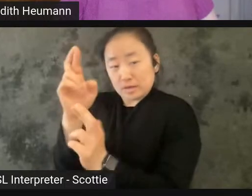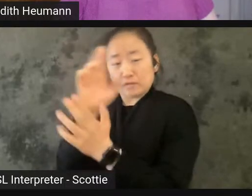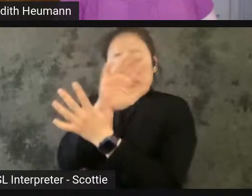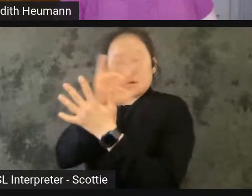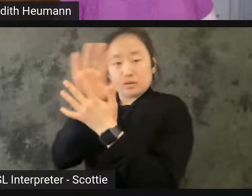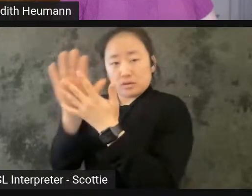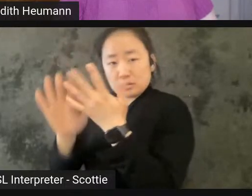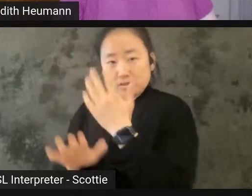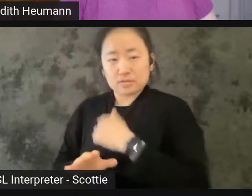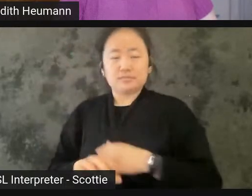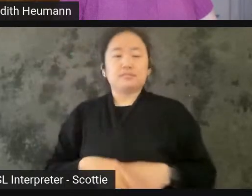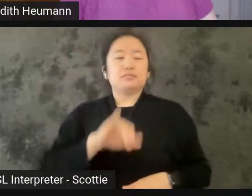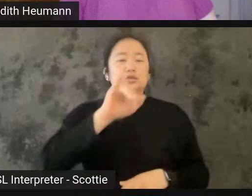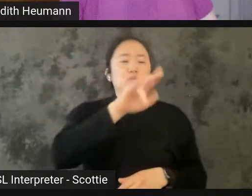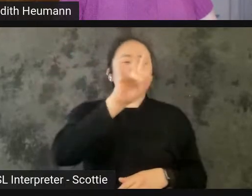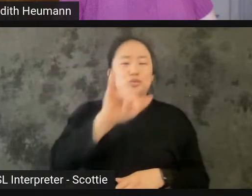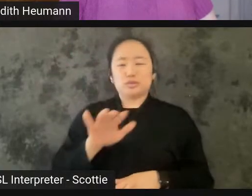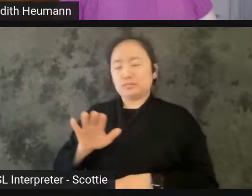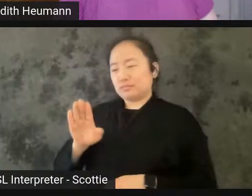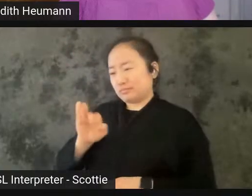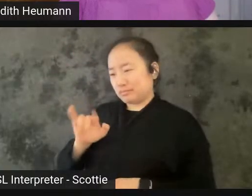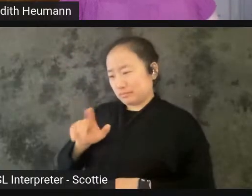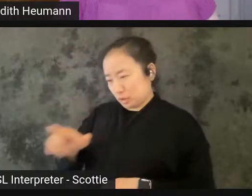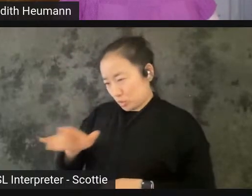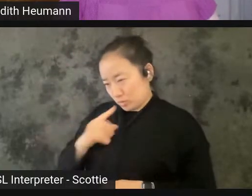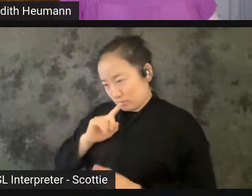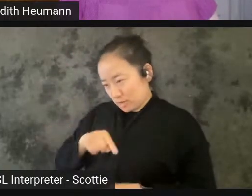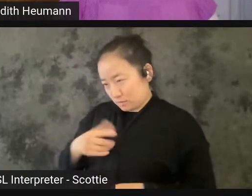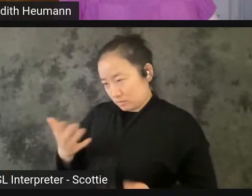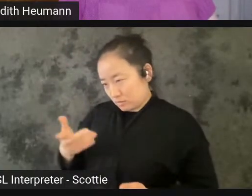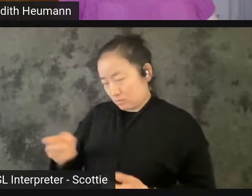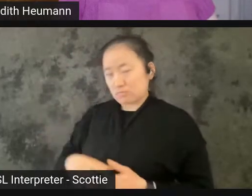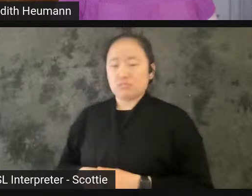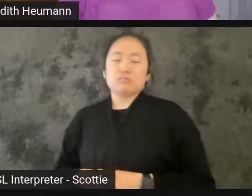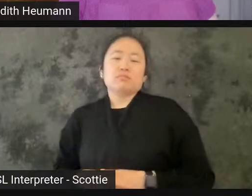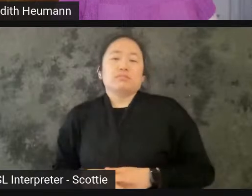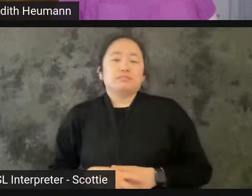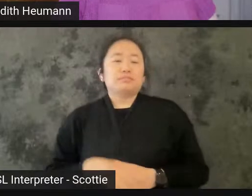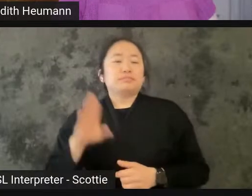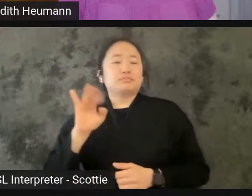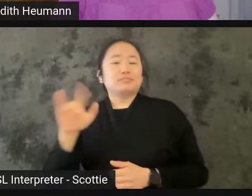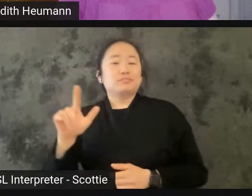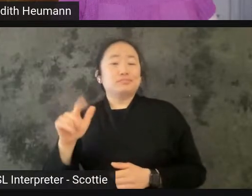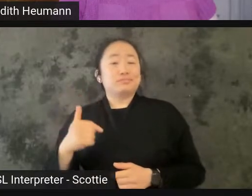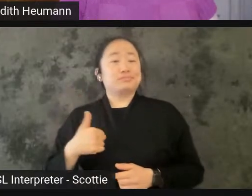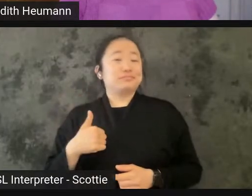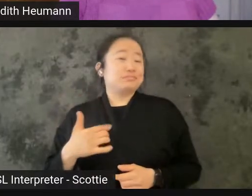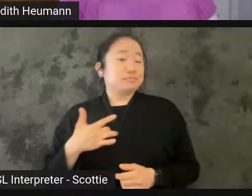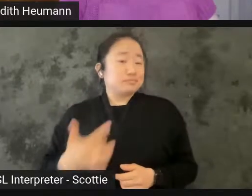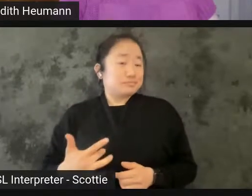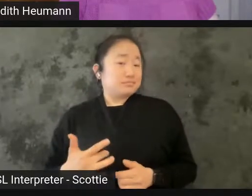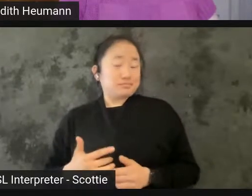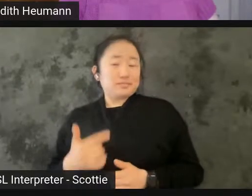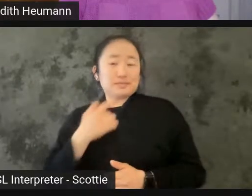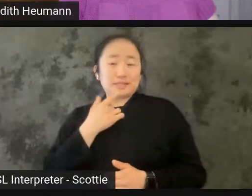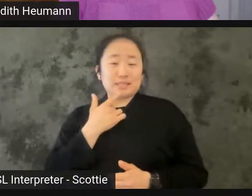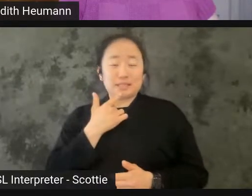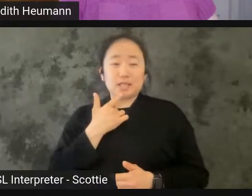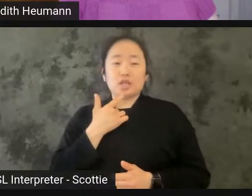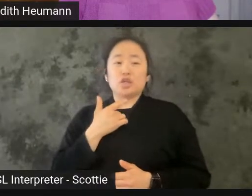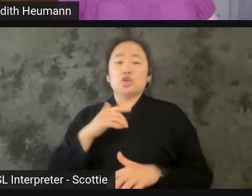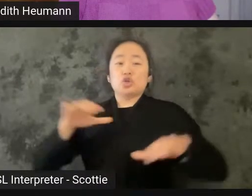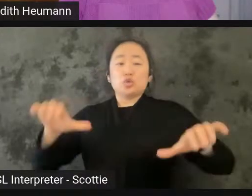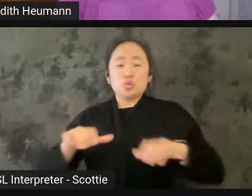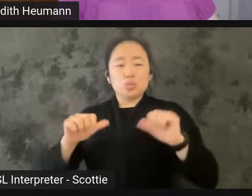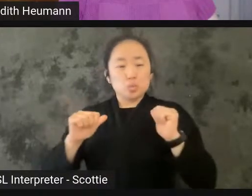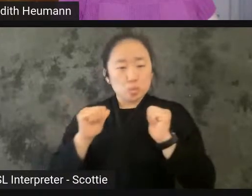Bill? Well, Is I your- certainly I always start with do things with